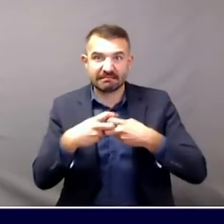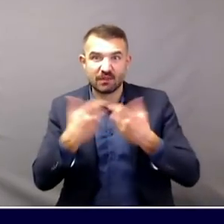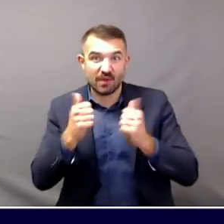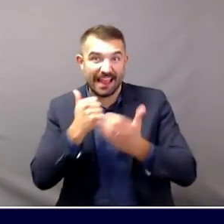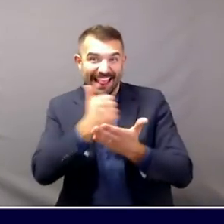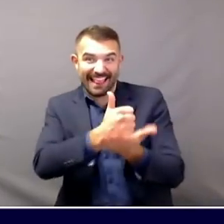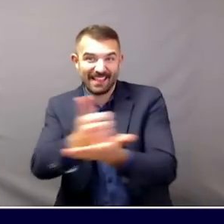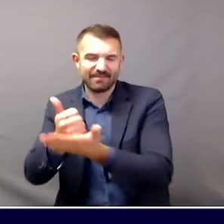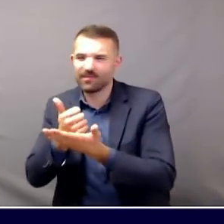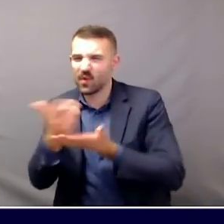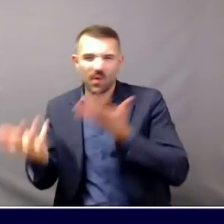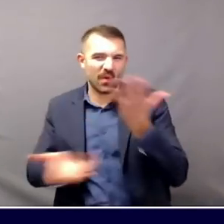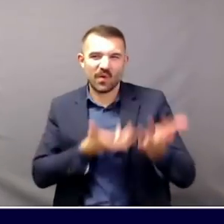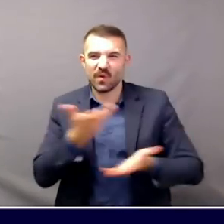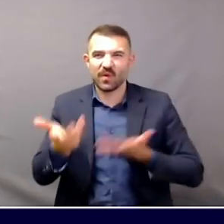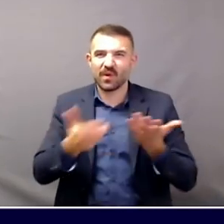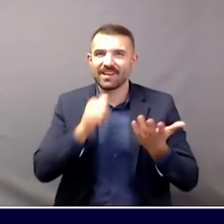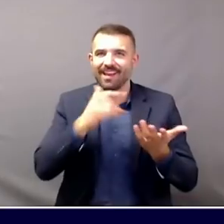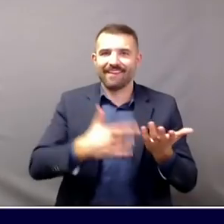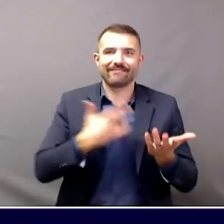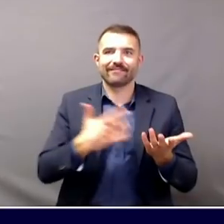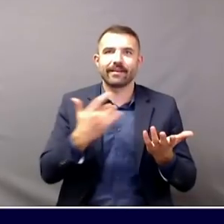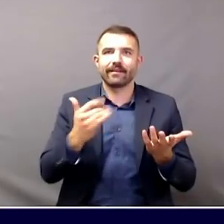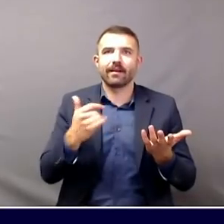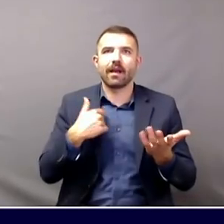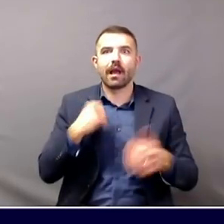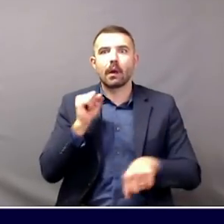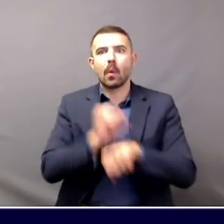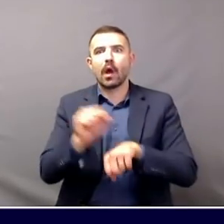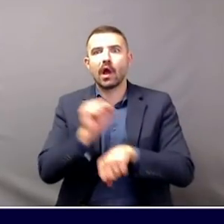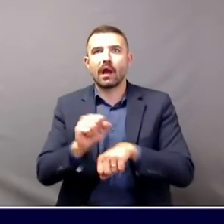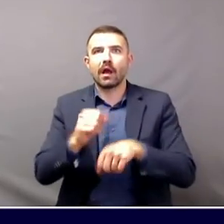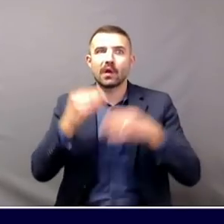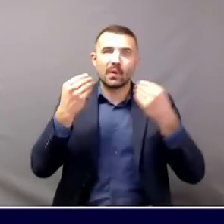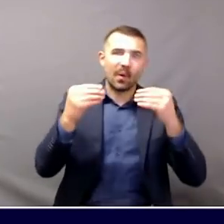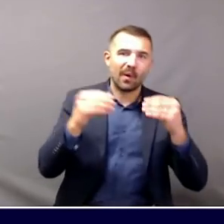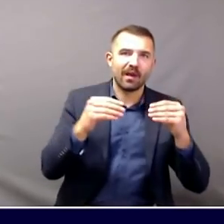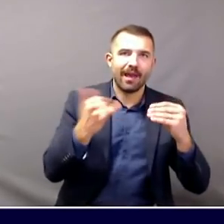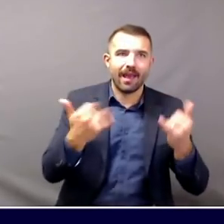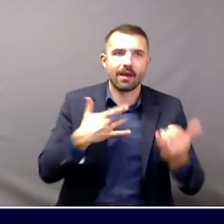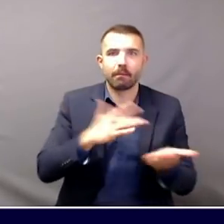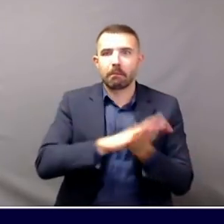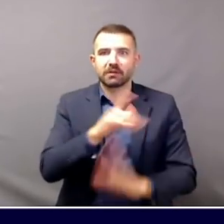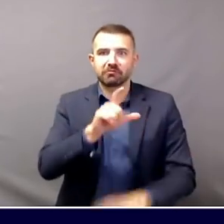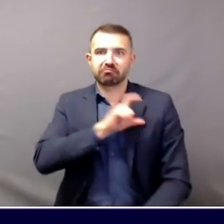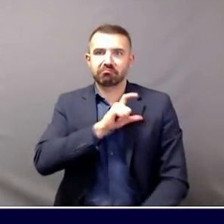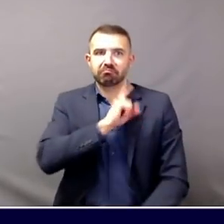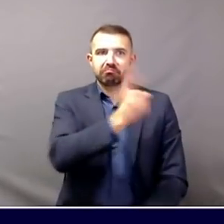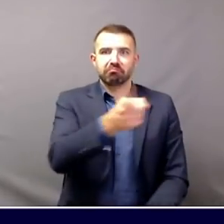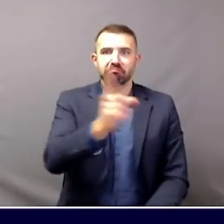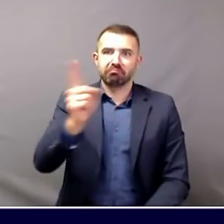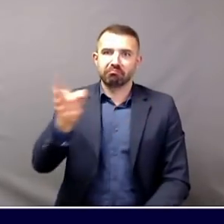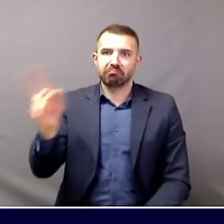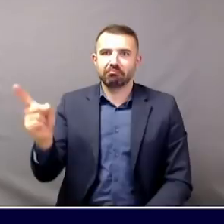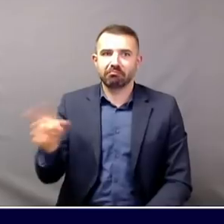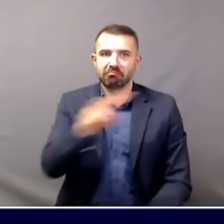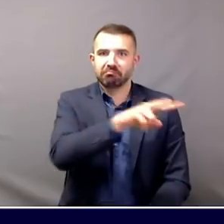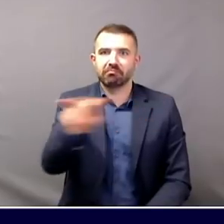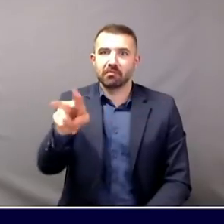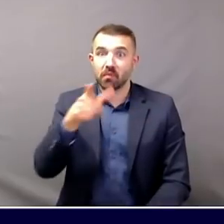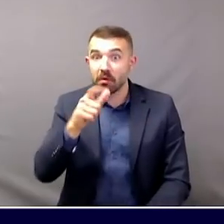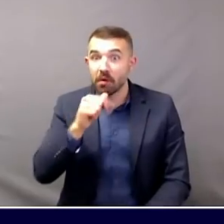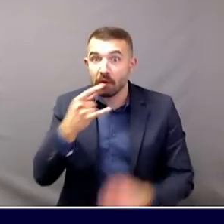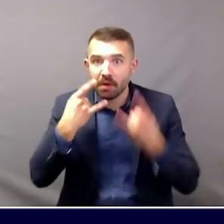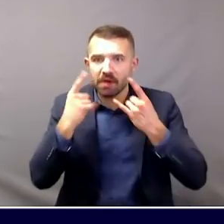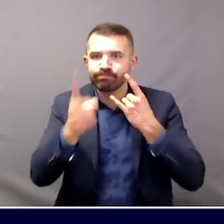as an authority that ordinarily a code officer or someone else would be taking care of? So the truth is that